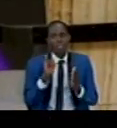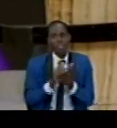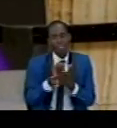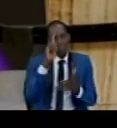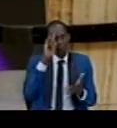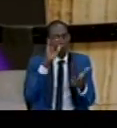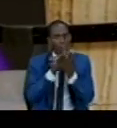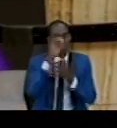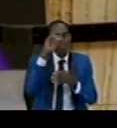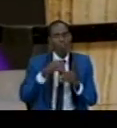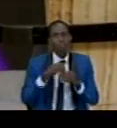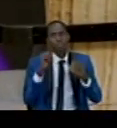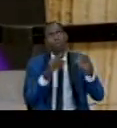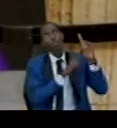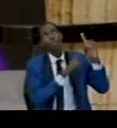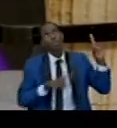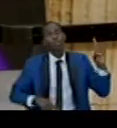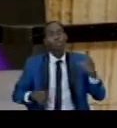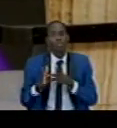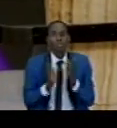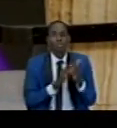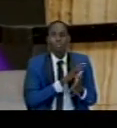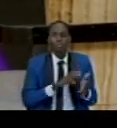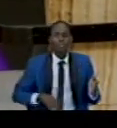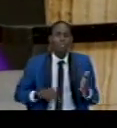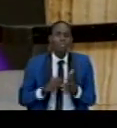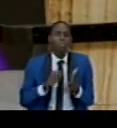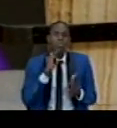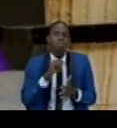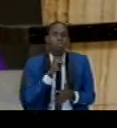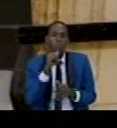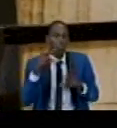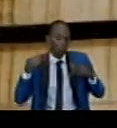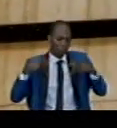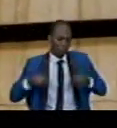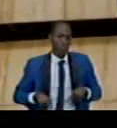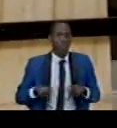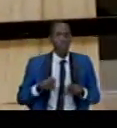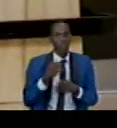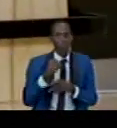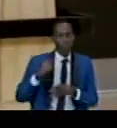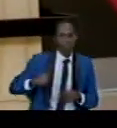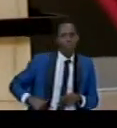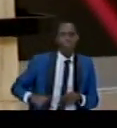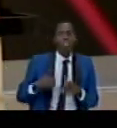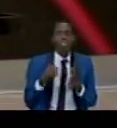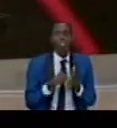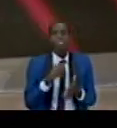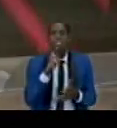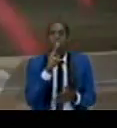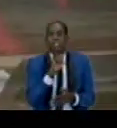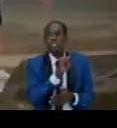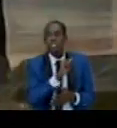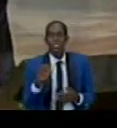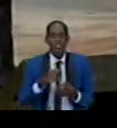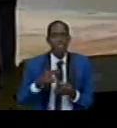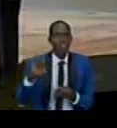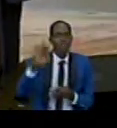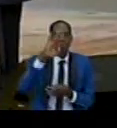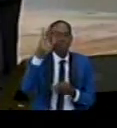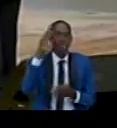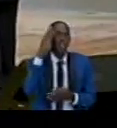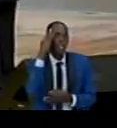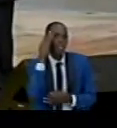Lord Jesus Christ. It is not physical crucifixion. It is a spiritual